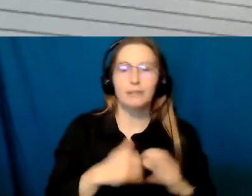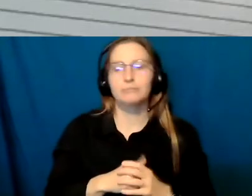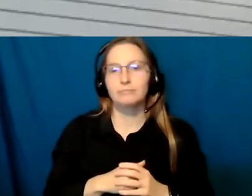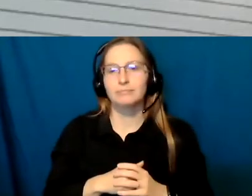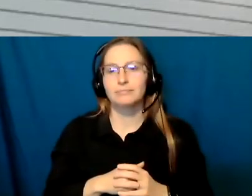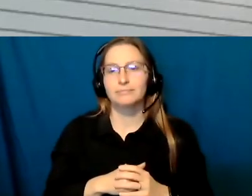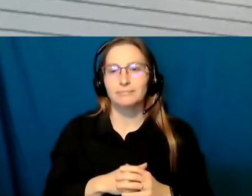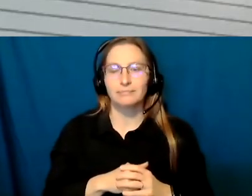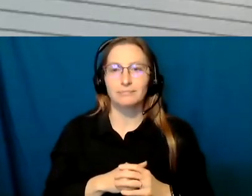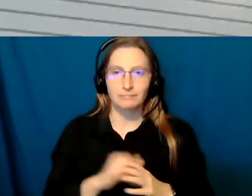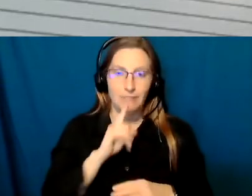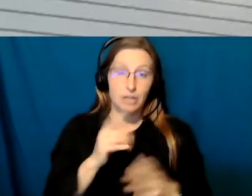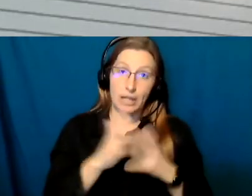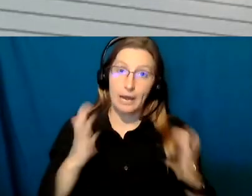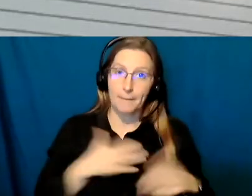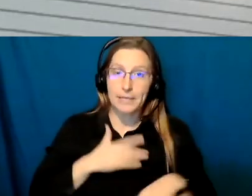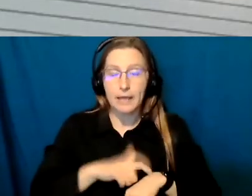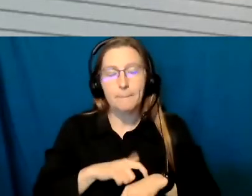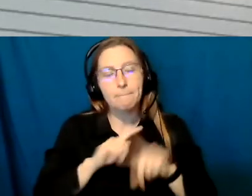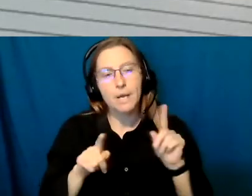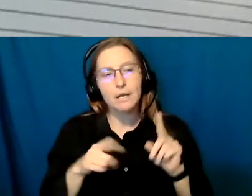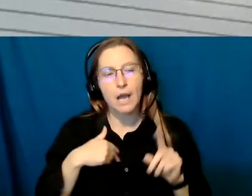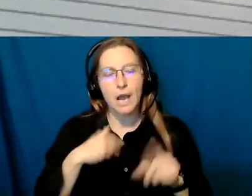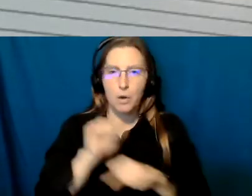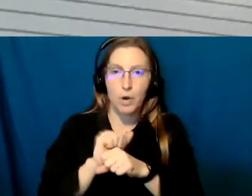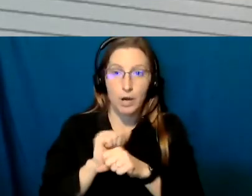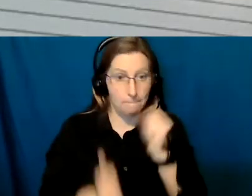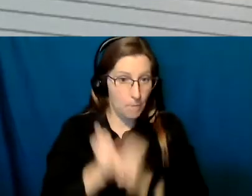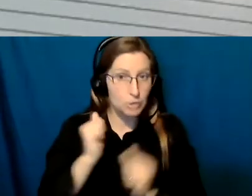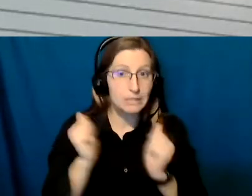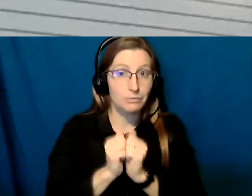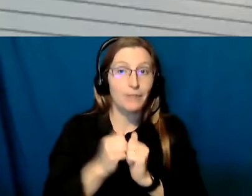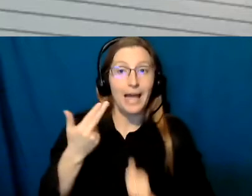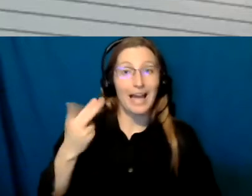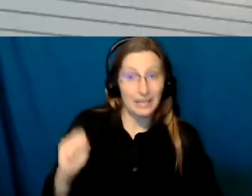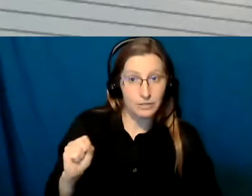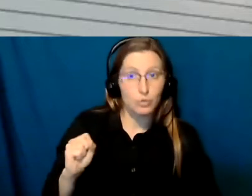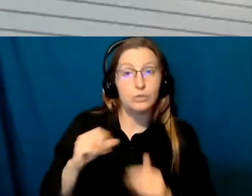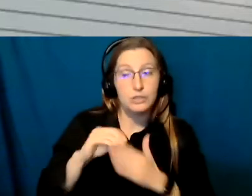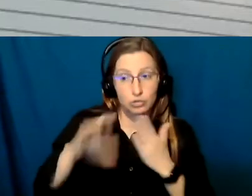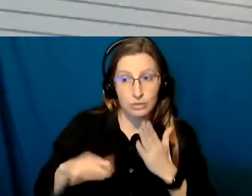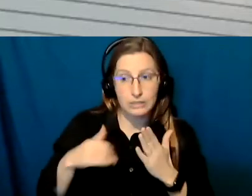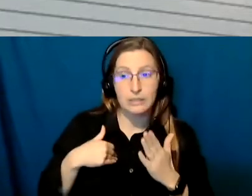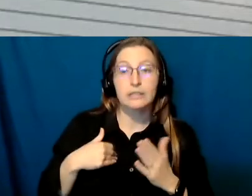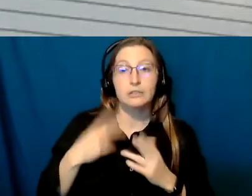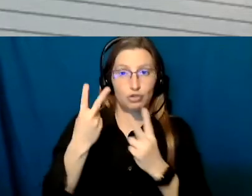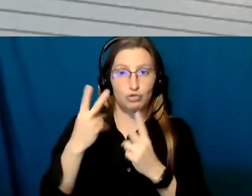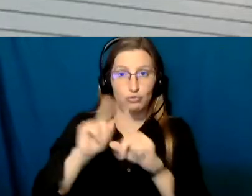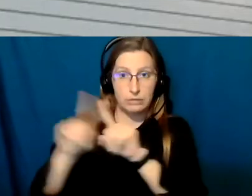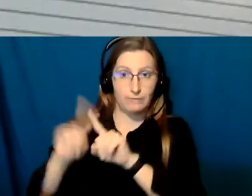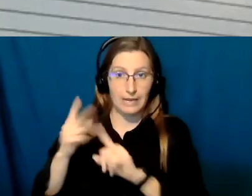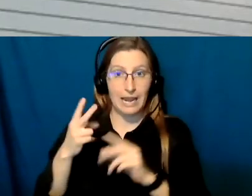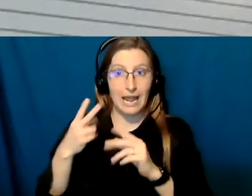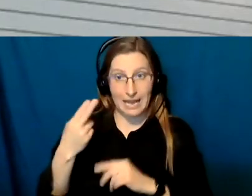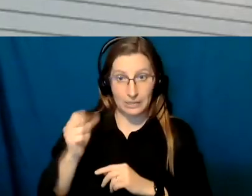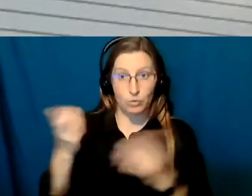actually a lot of my time, but I do work with mostly high school students at our two high schools in Janesville that are deaf